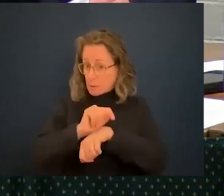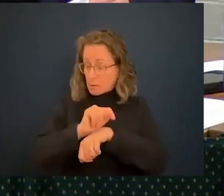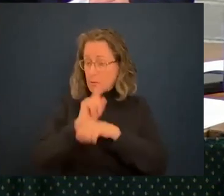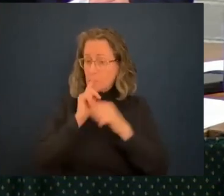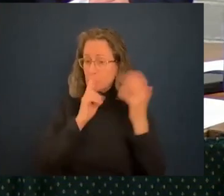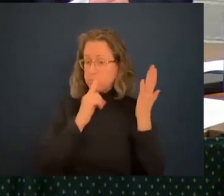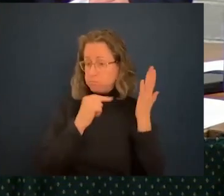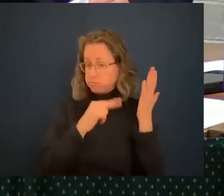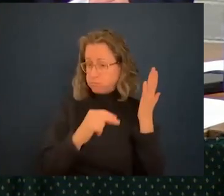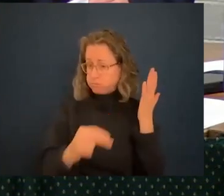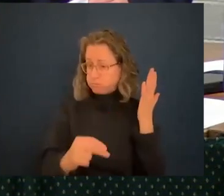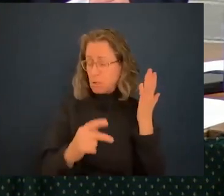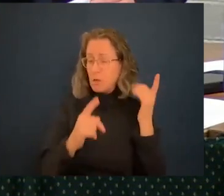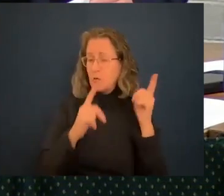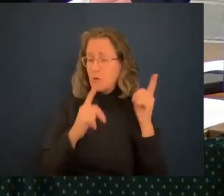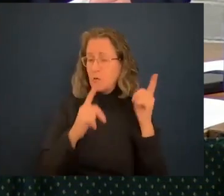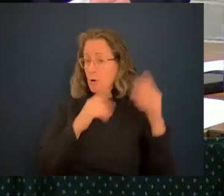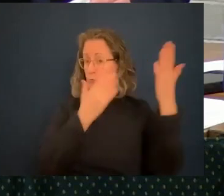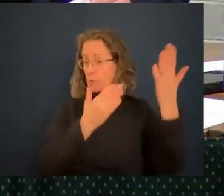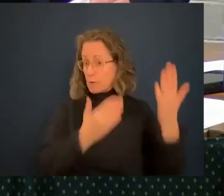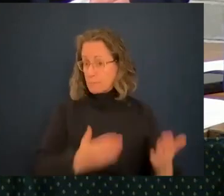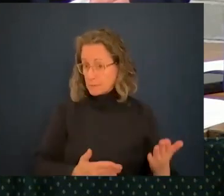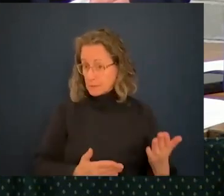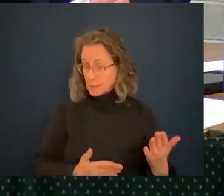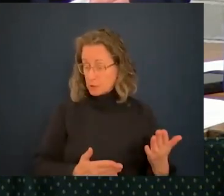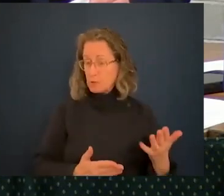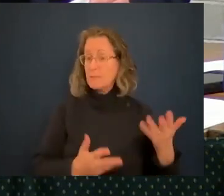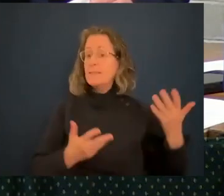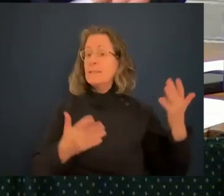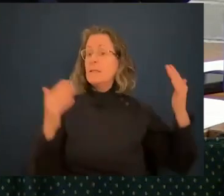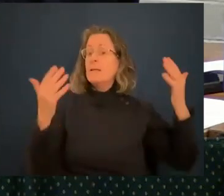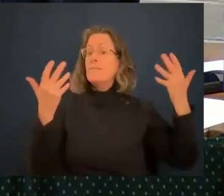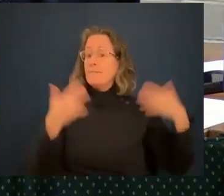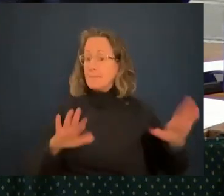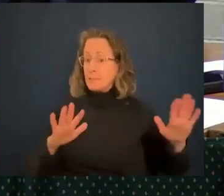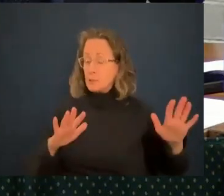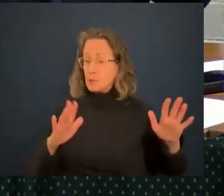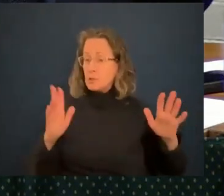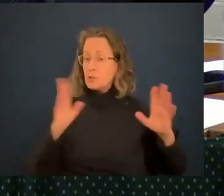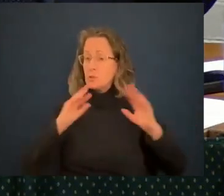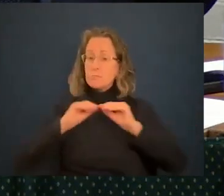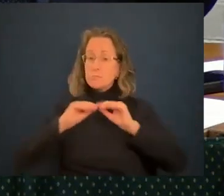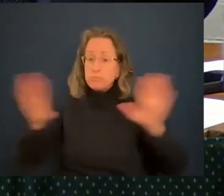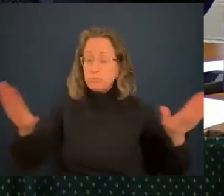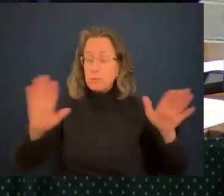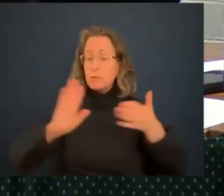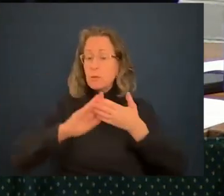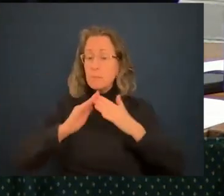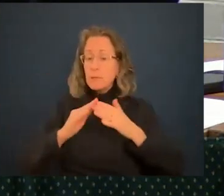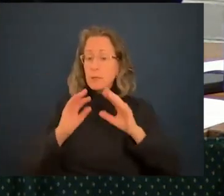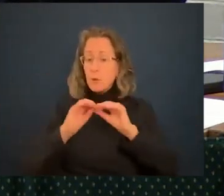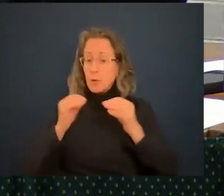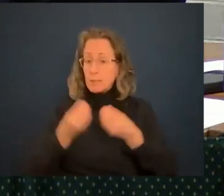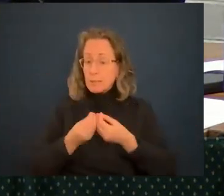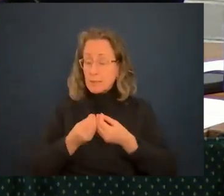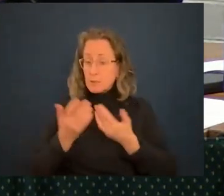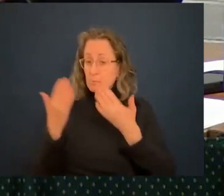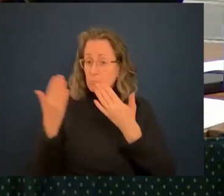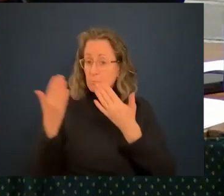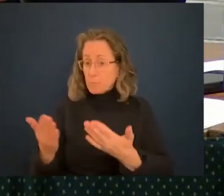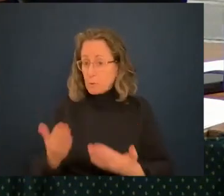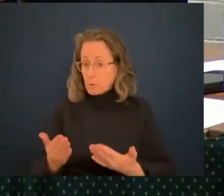report's recommendations and to solicit proposals from Community organizations to bring about these